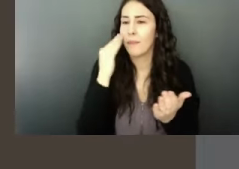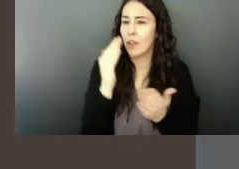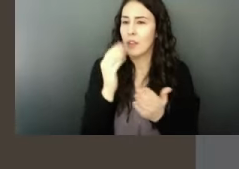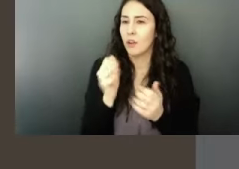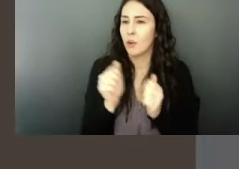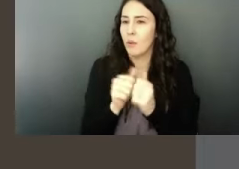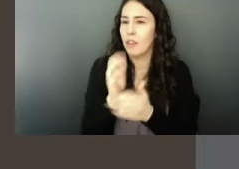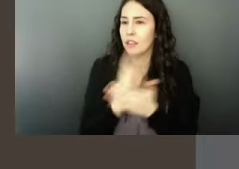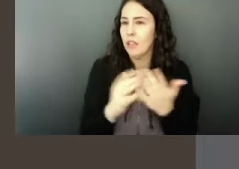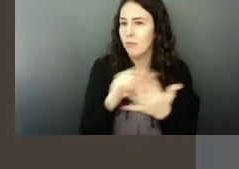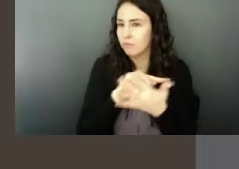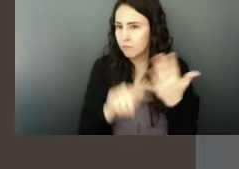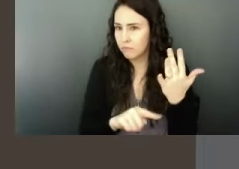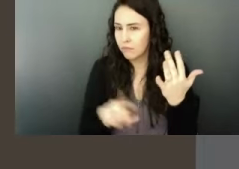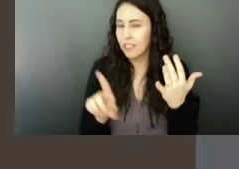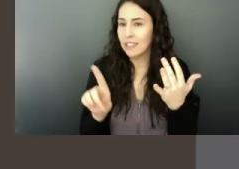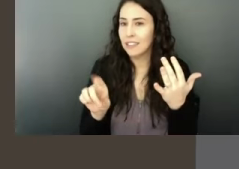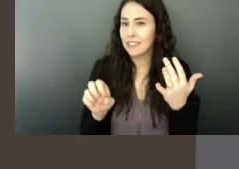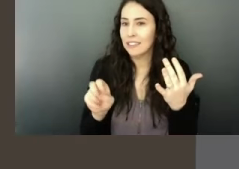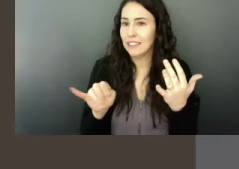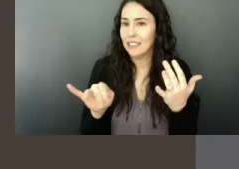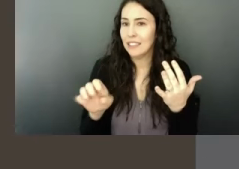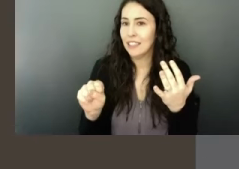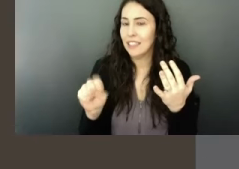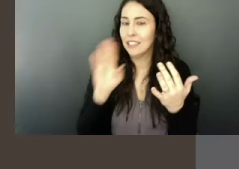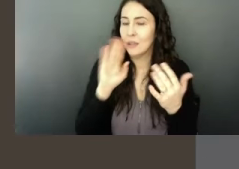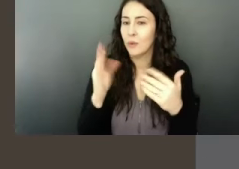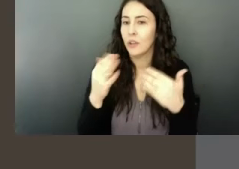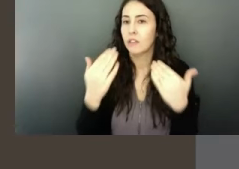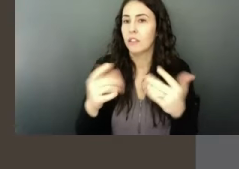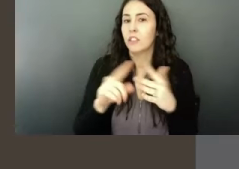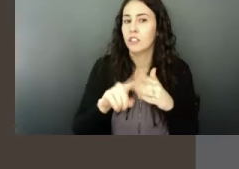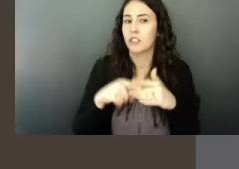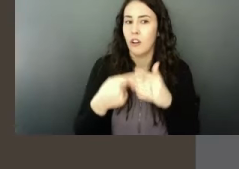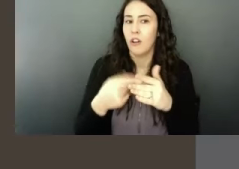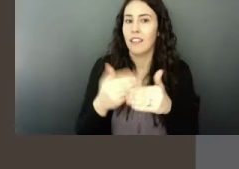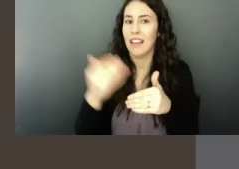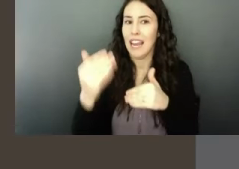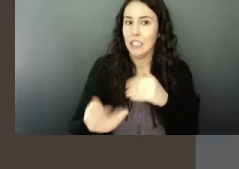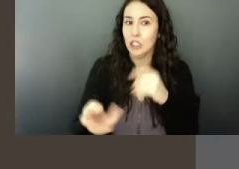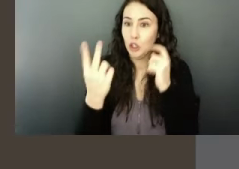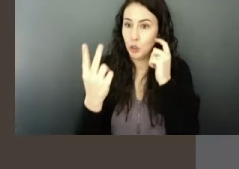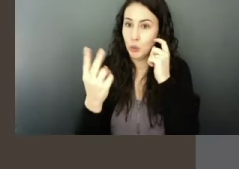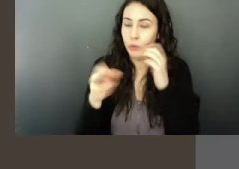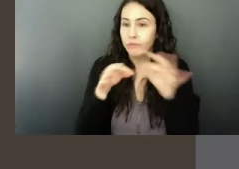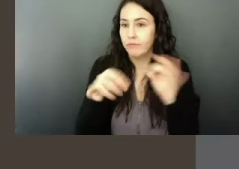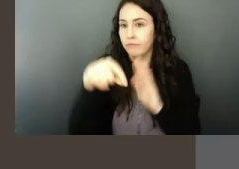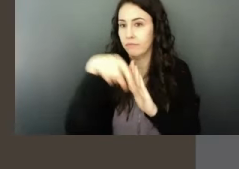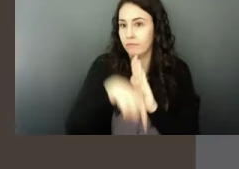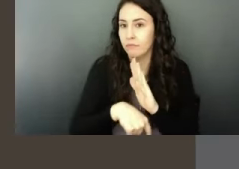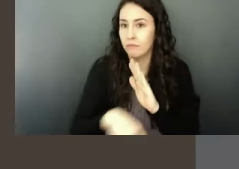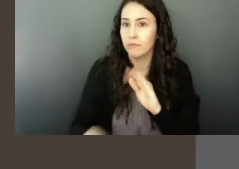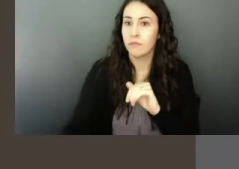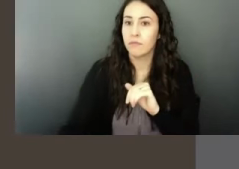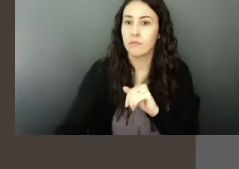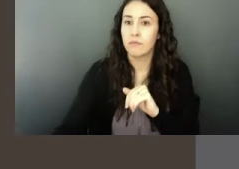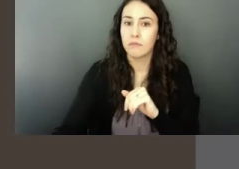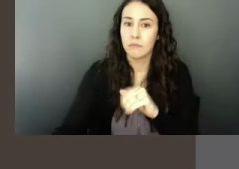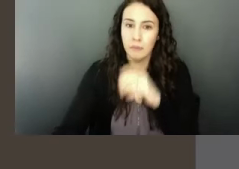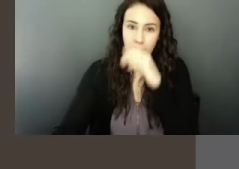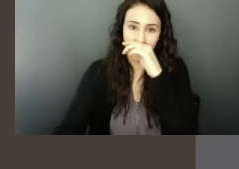so Denise is going to dive into the next 2. All right. So the final two features of